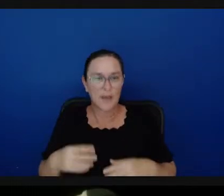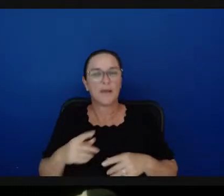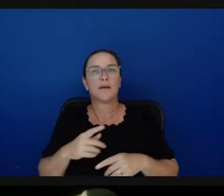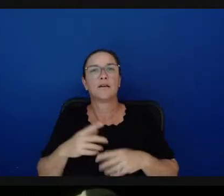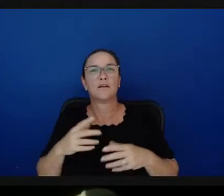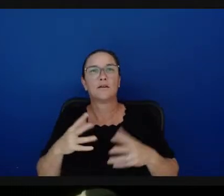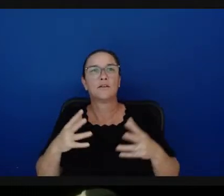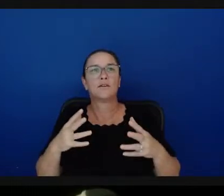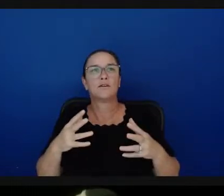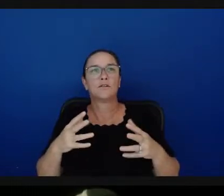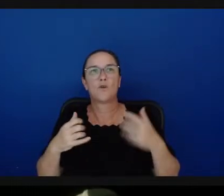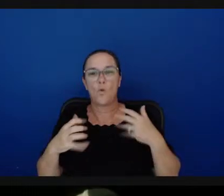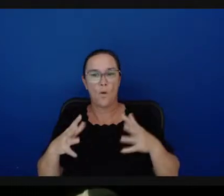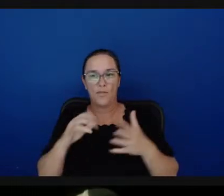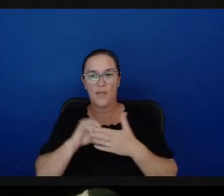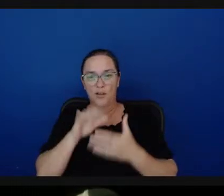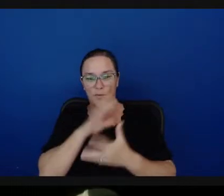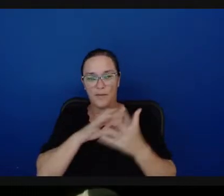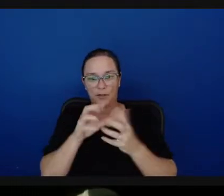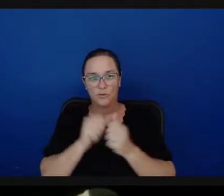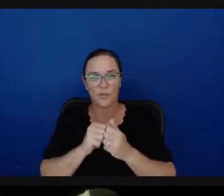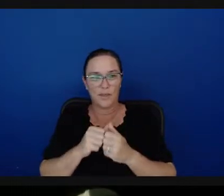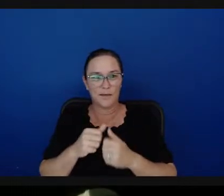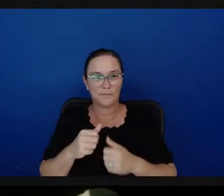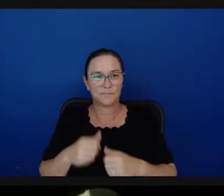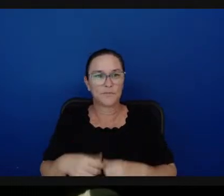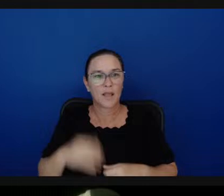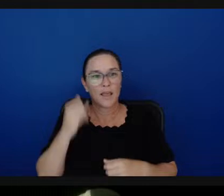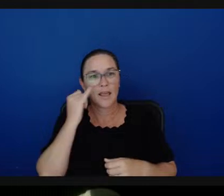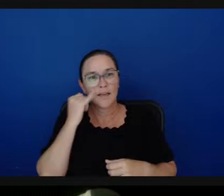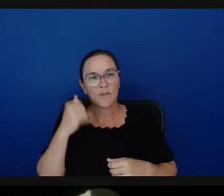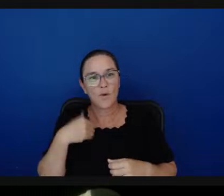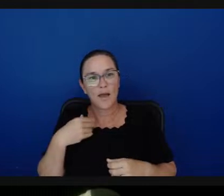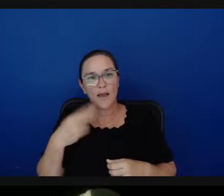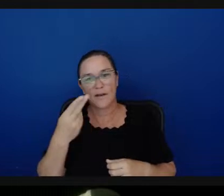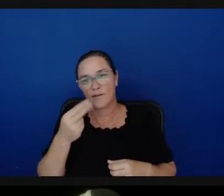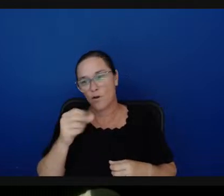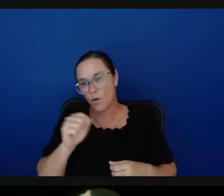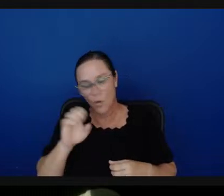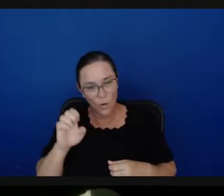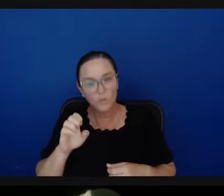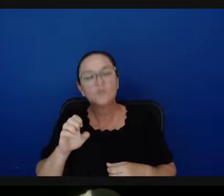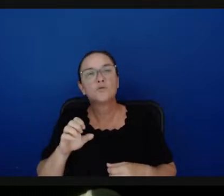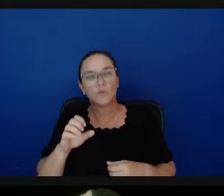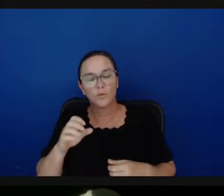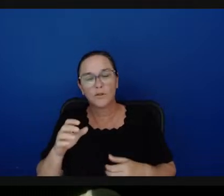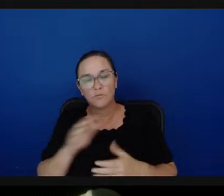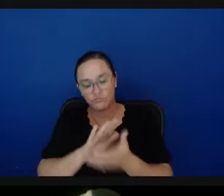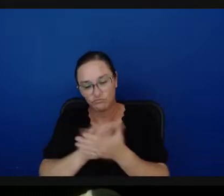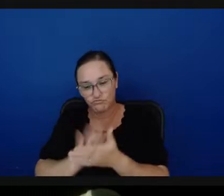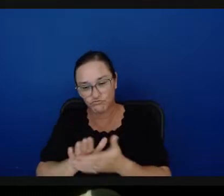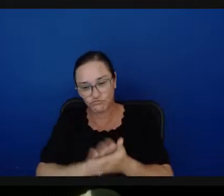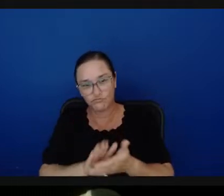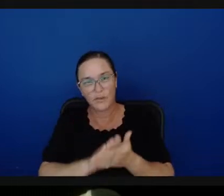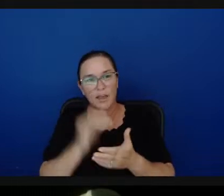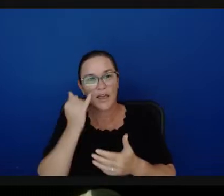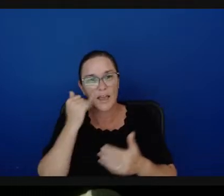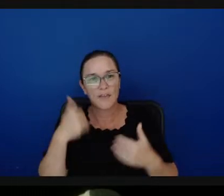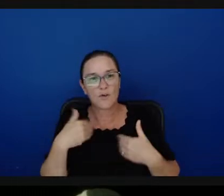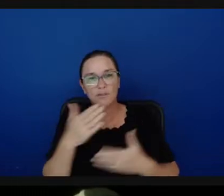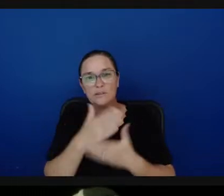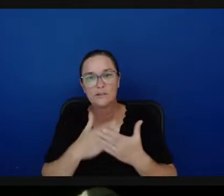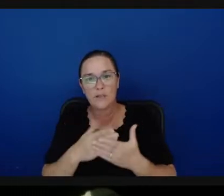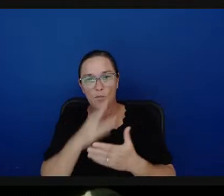right? Right. You take a sprayer into the gutters or anything like that, even the hose, I bet it would do a good job. You know, as long as you got some water pressure in